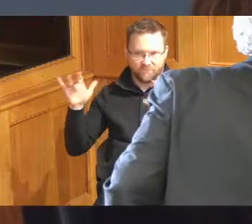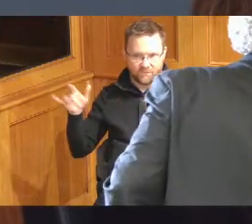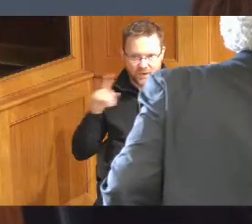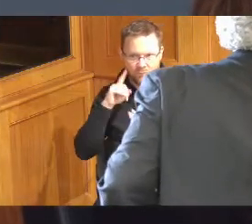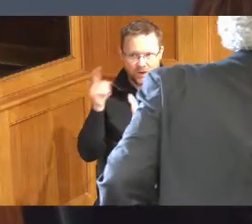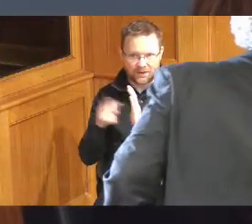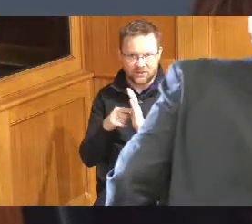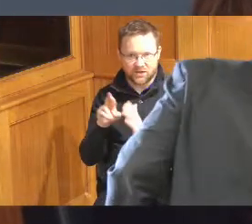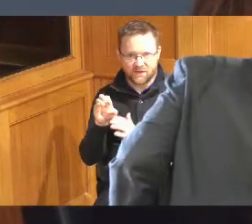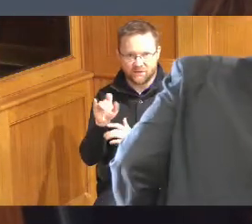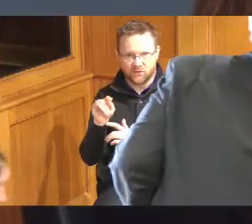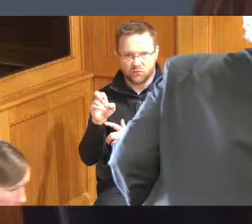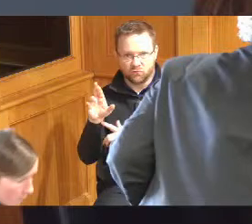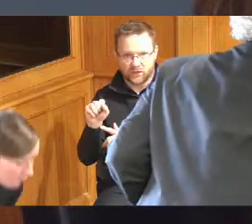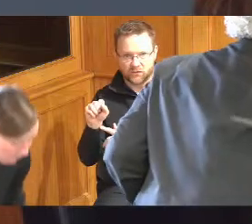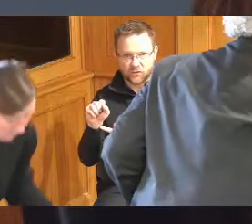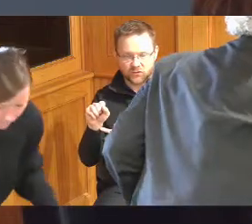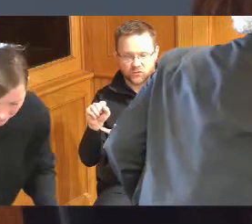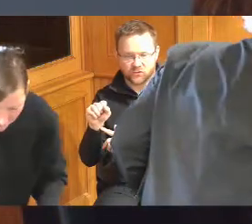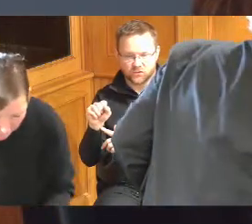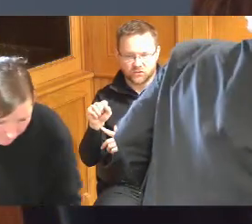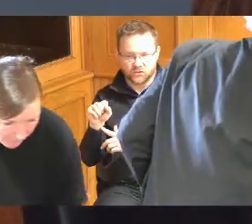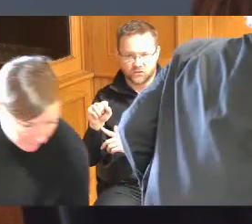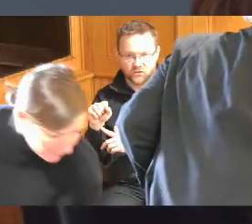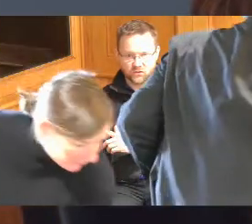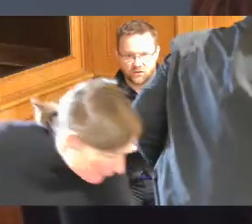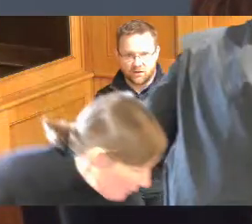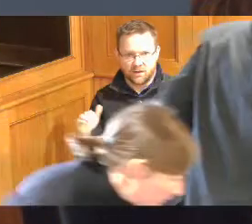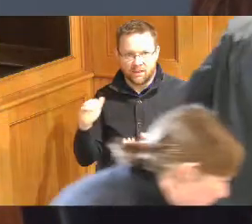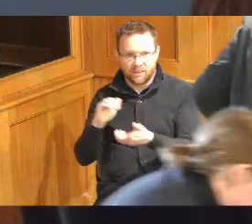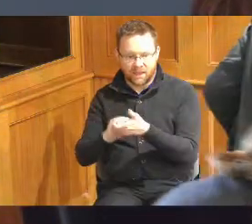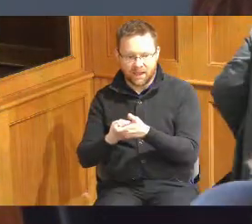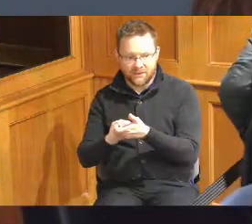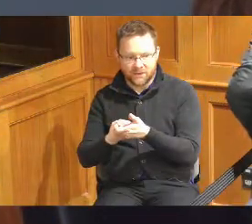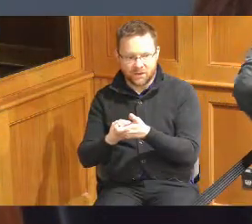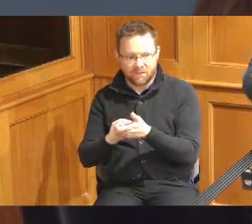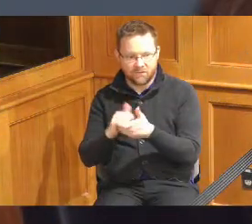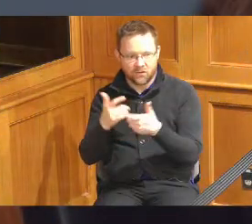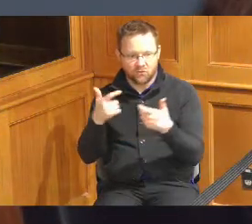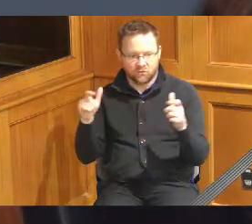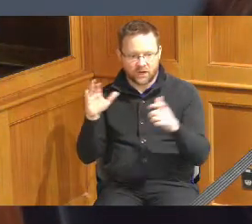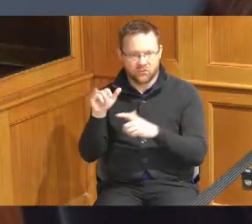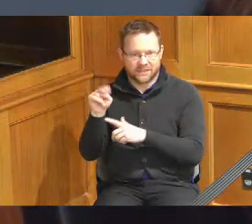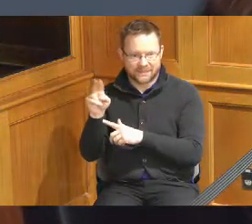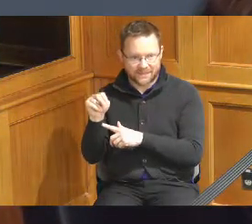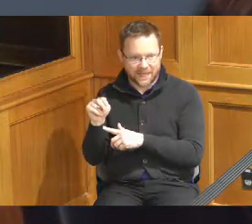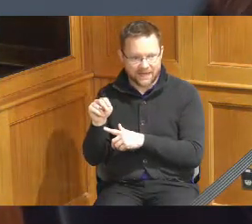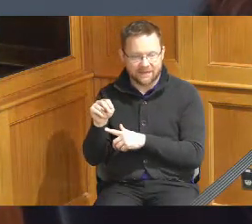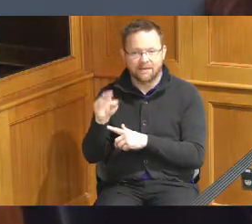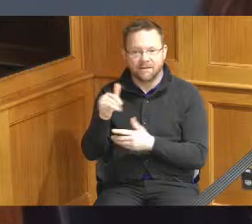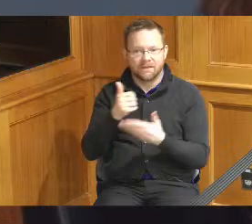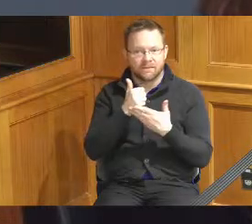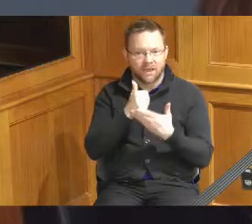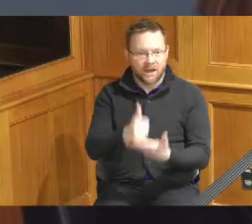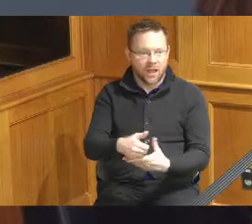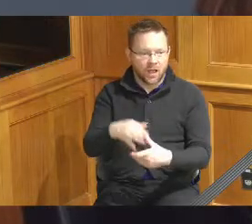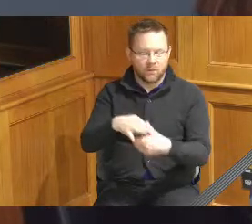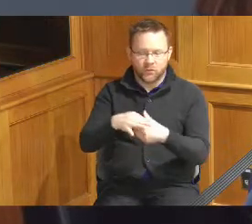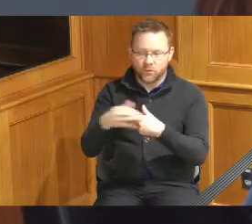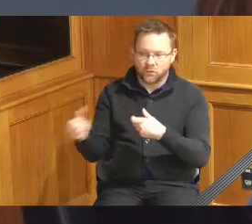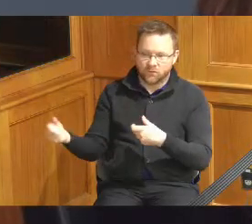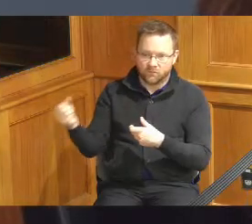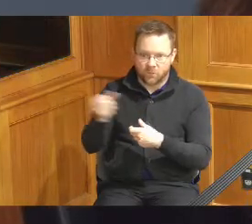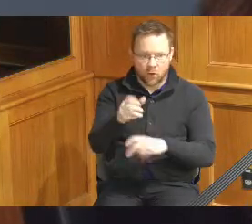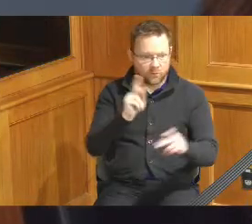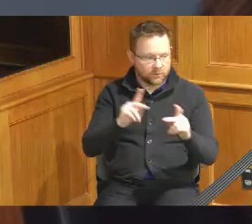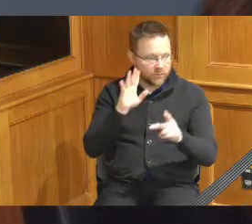Realtors Alliance of Greater Cincinnati. RPAC Financial Investments helped to elect candidates that will